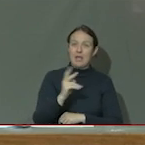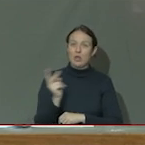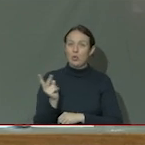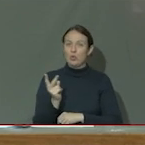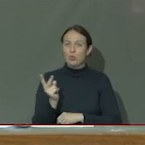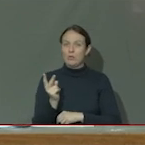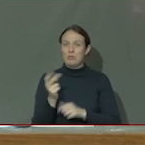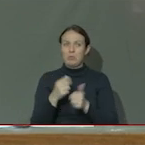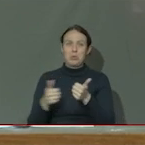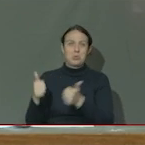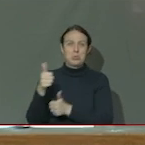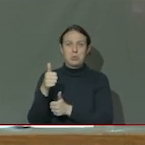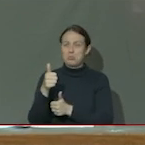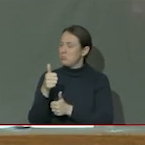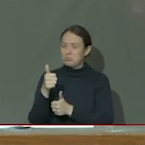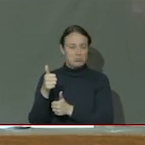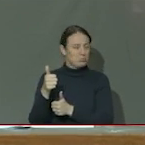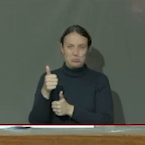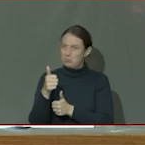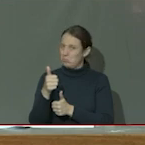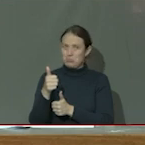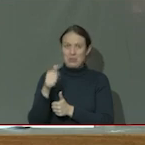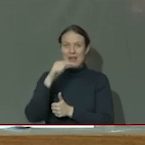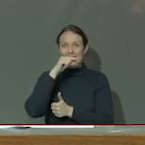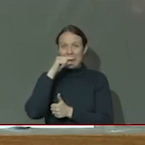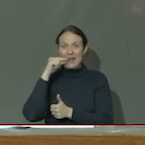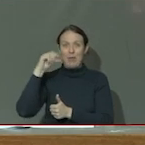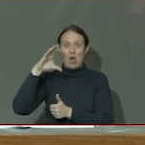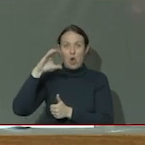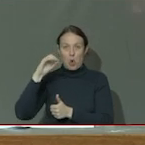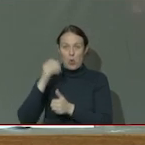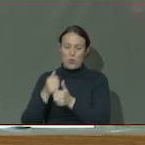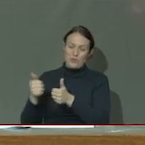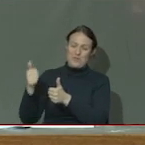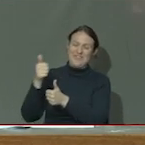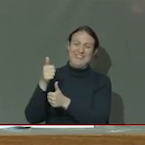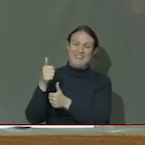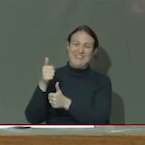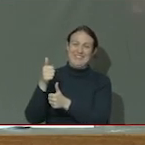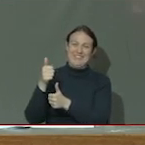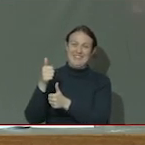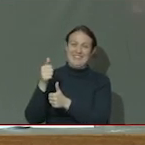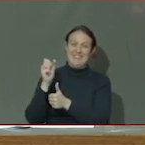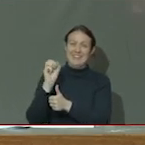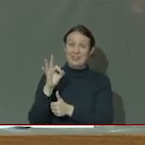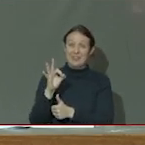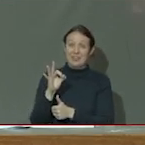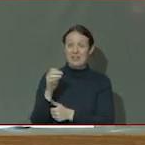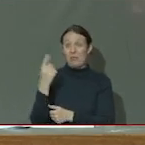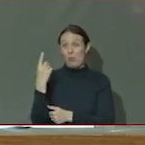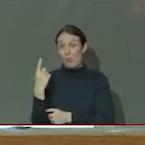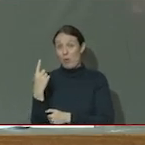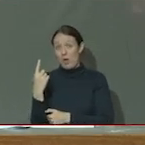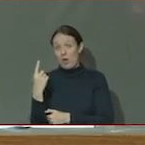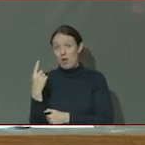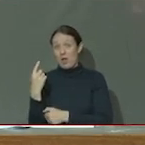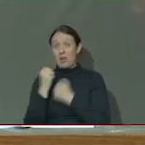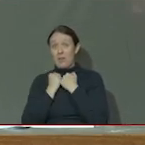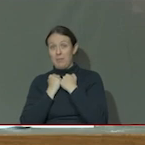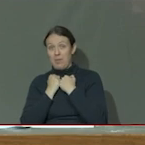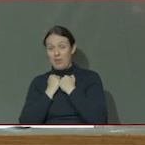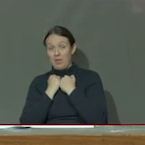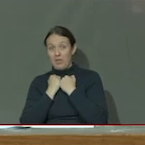no dominance. In fact, it is what we say codominance. So if you have the one parent giving in